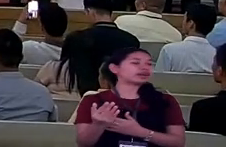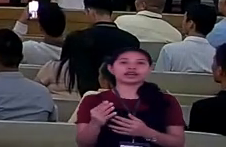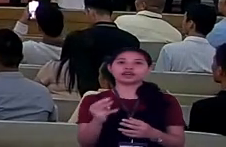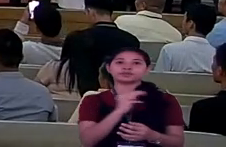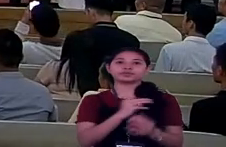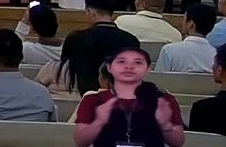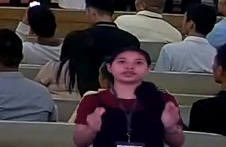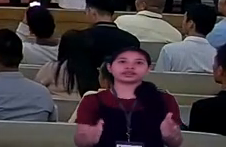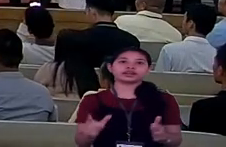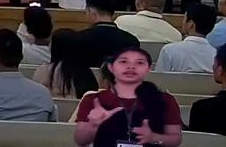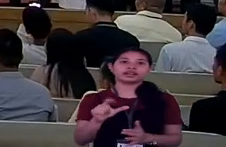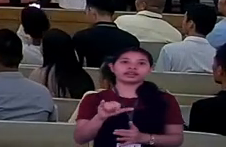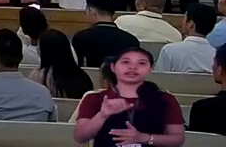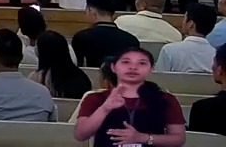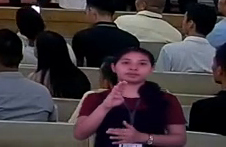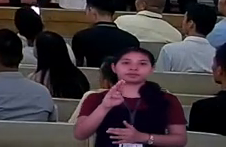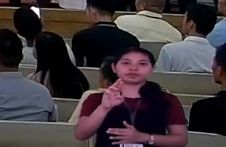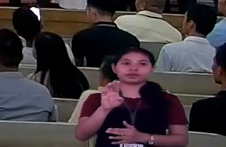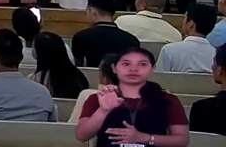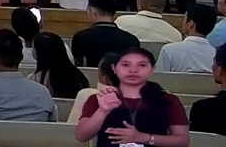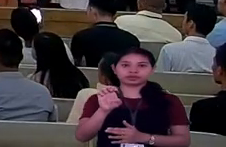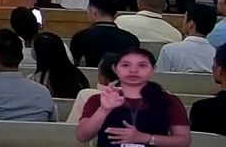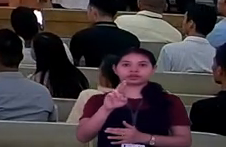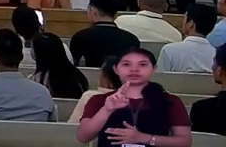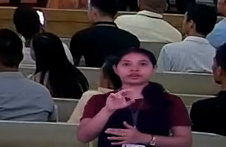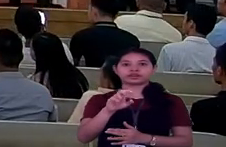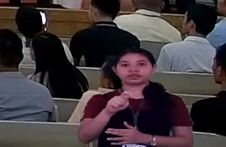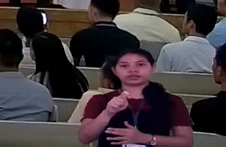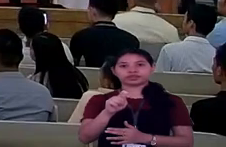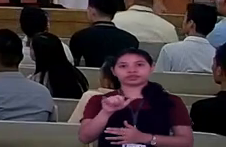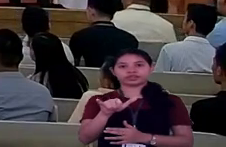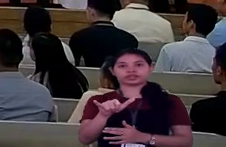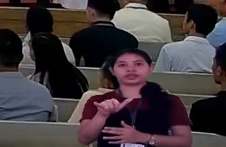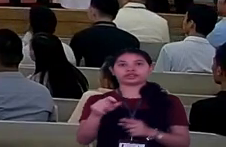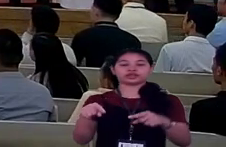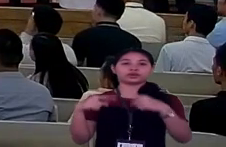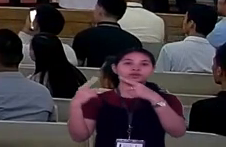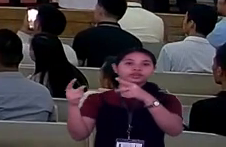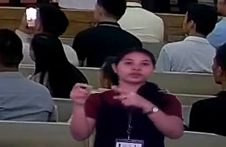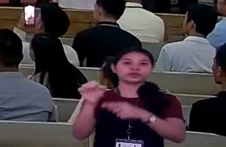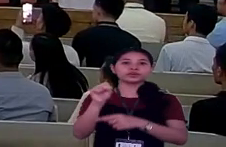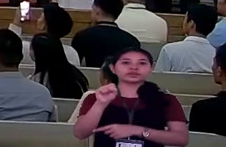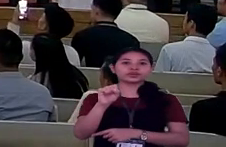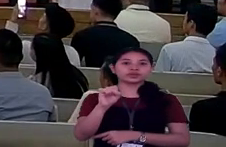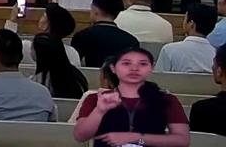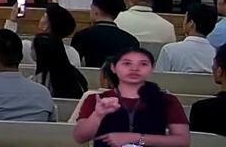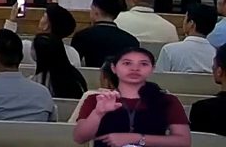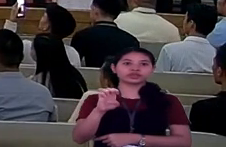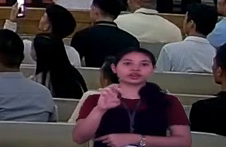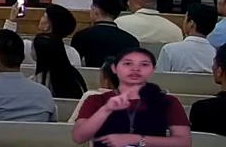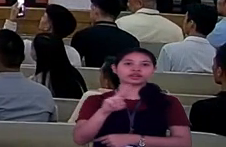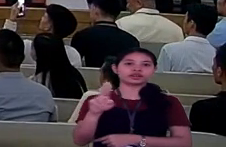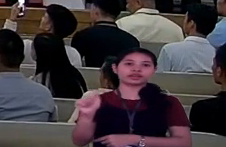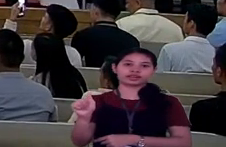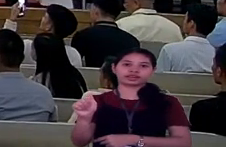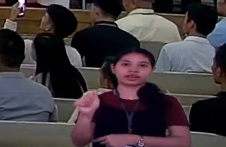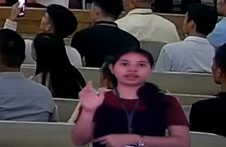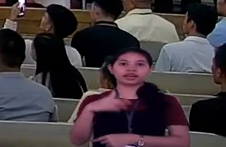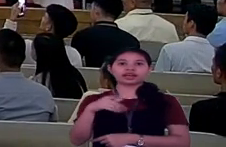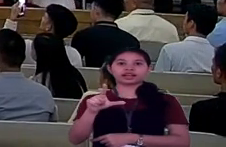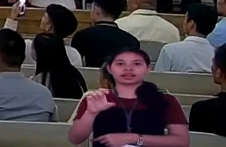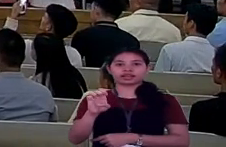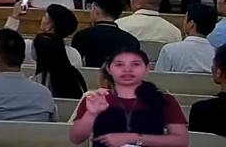Los Reyes. I am your representative going to the country of Sierra Leone, West Africa. My sending church, Bible Baptist